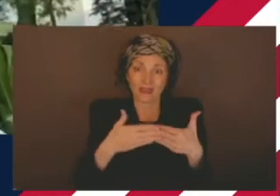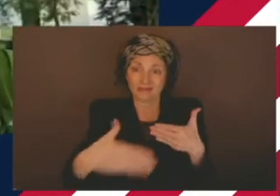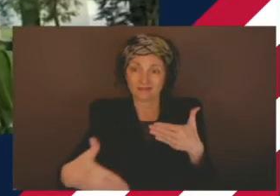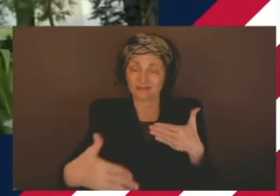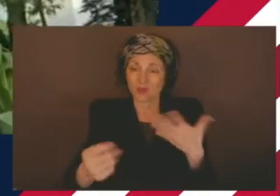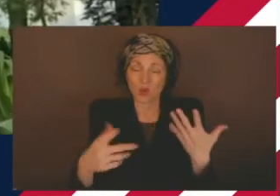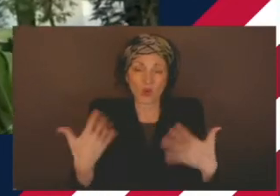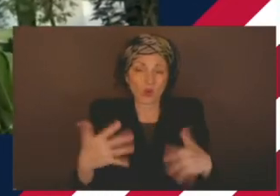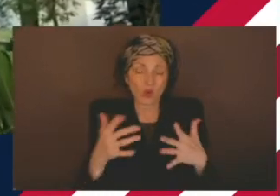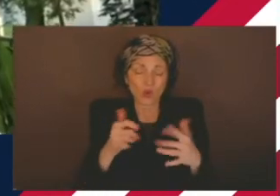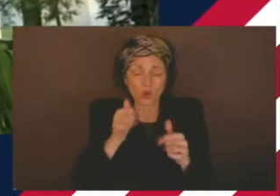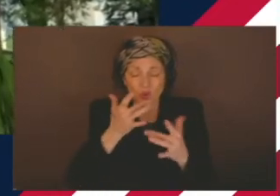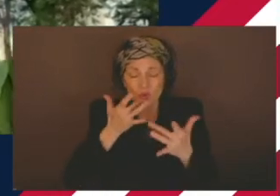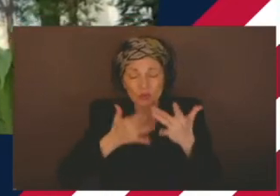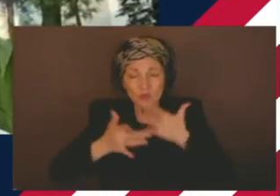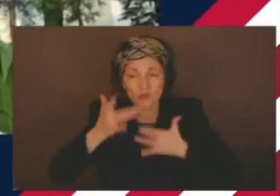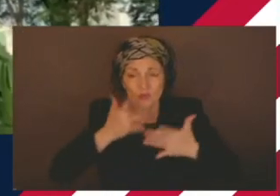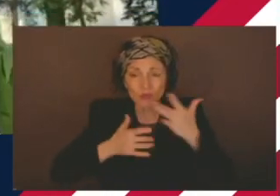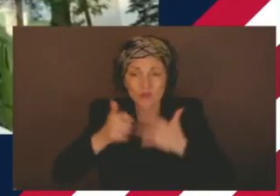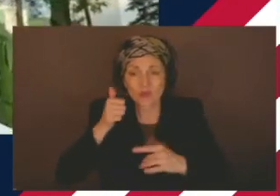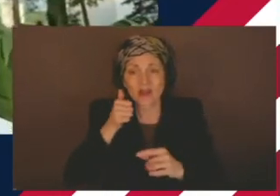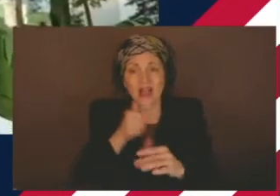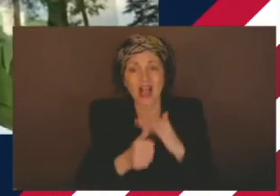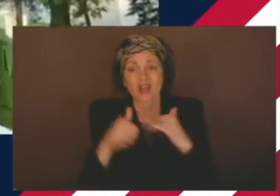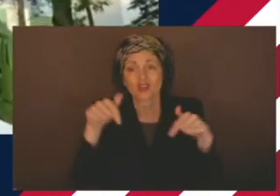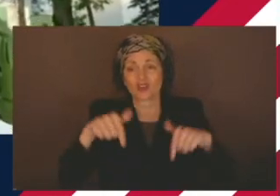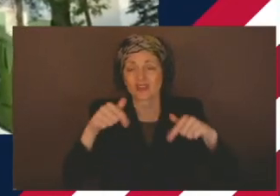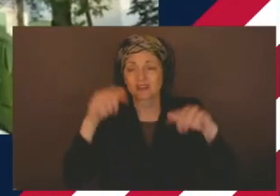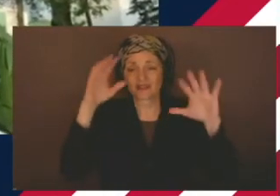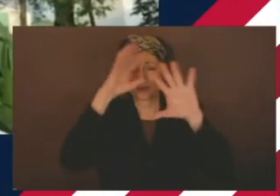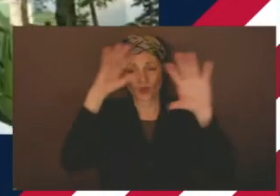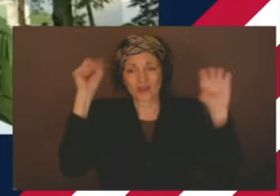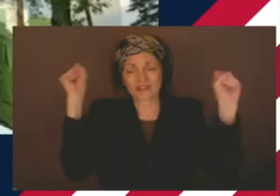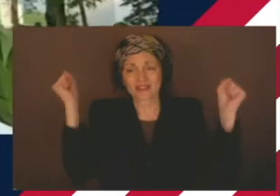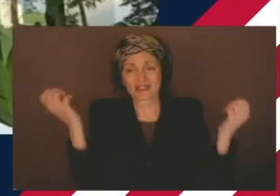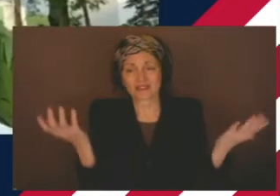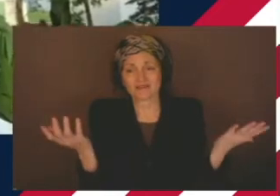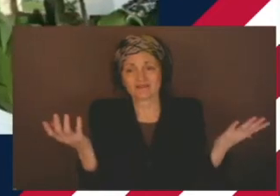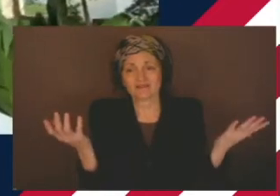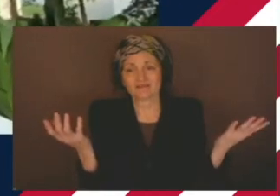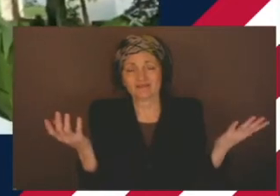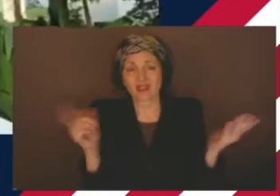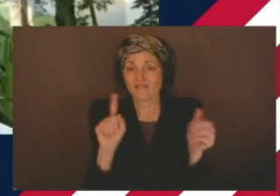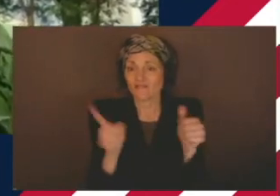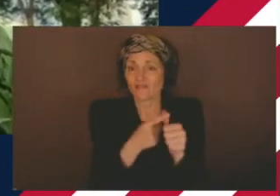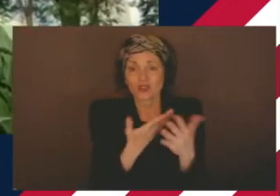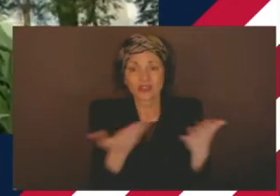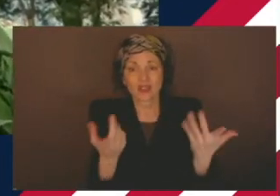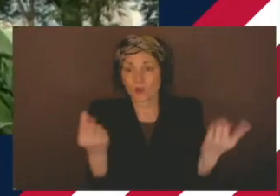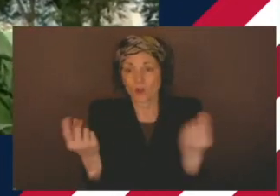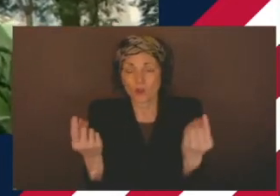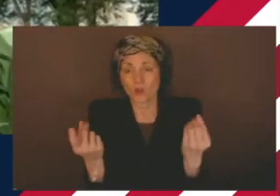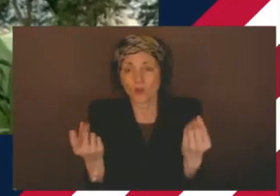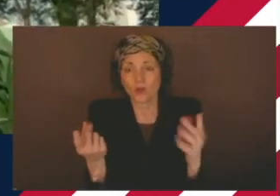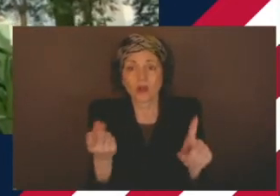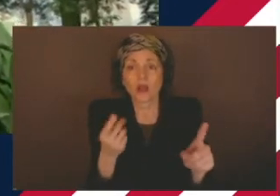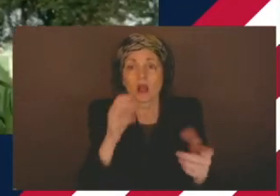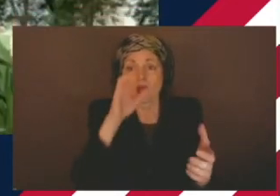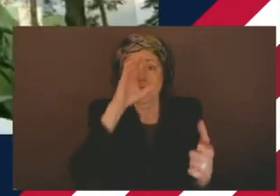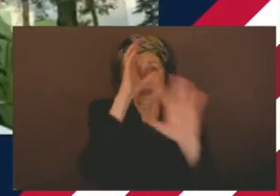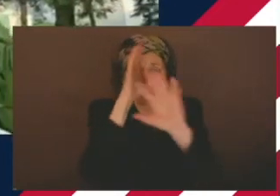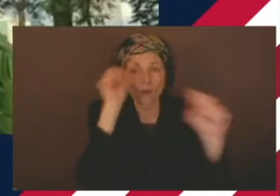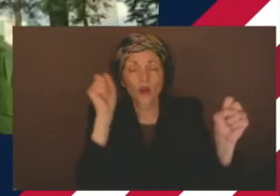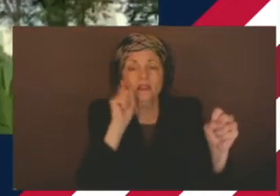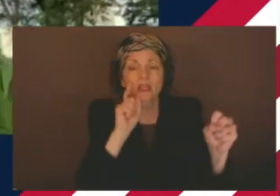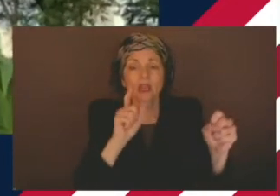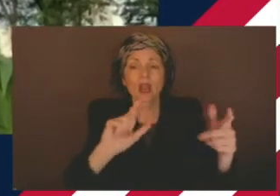The first thing that President Trump did was to pull us out of a Trans-Pacific Partnership trade agreement, which was huge for us